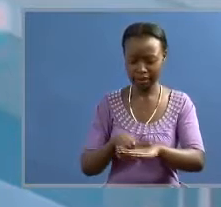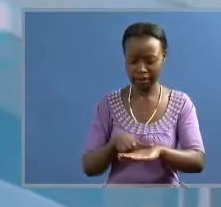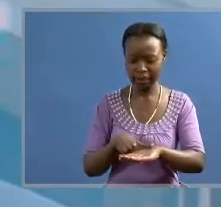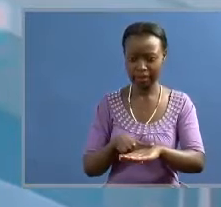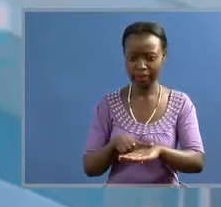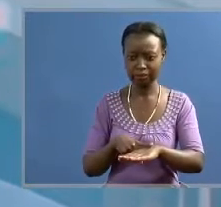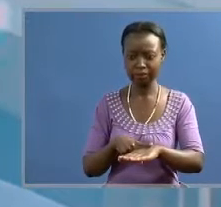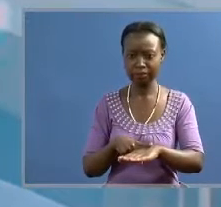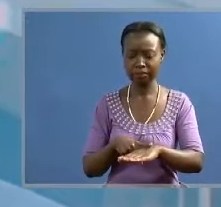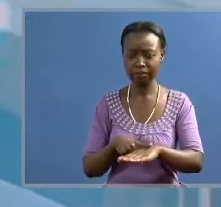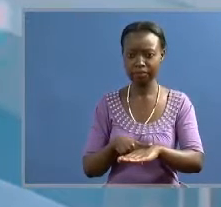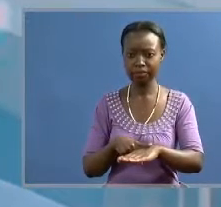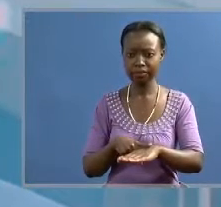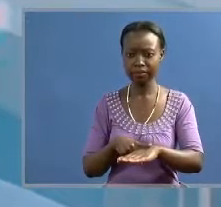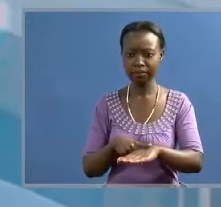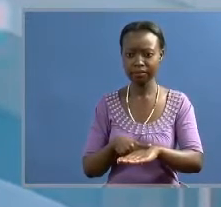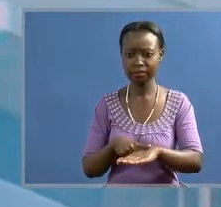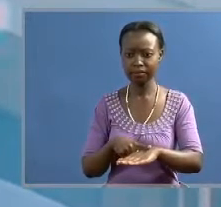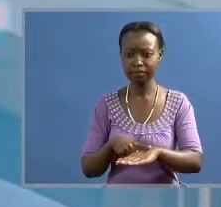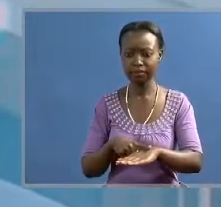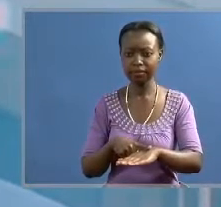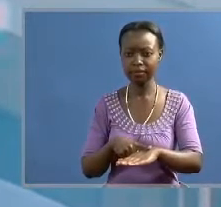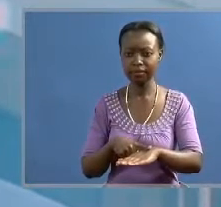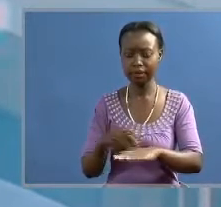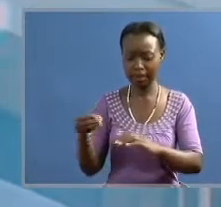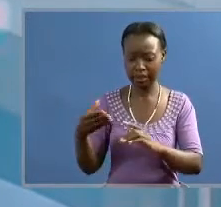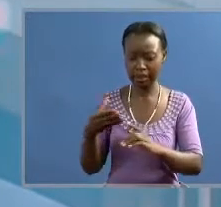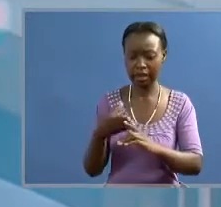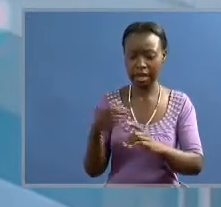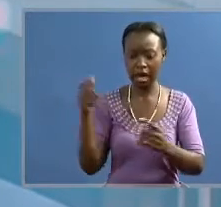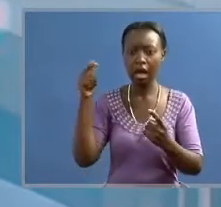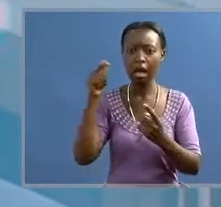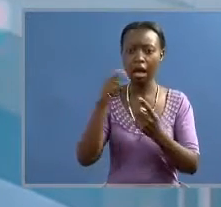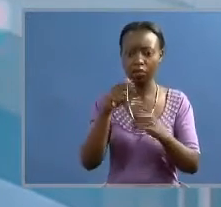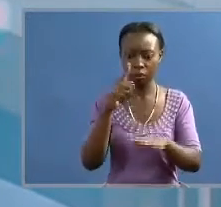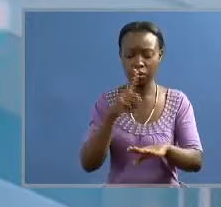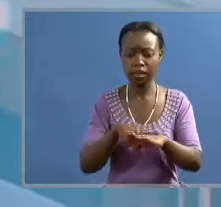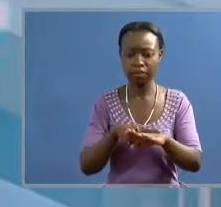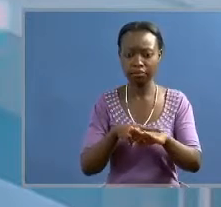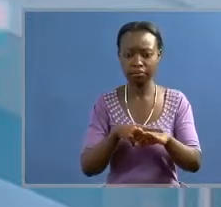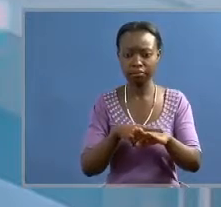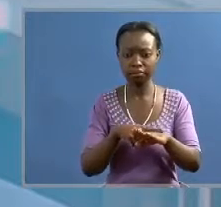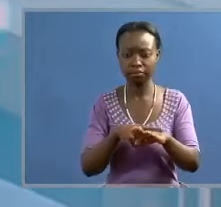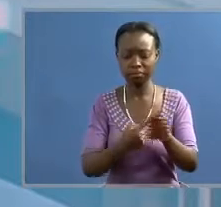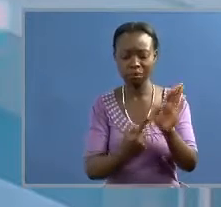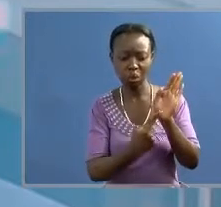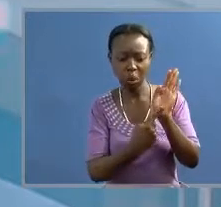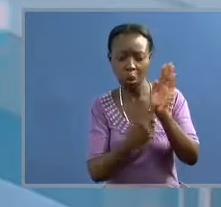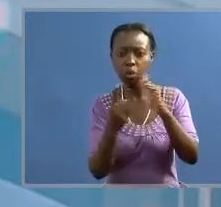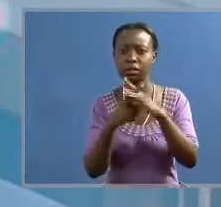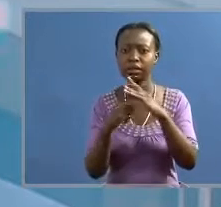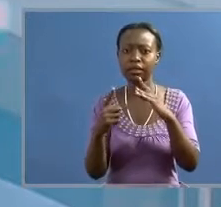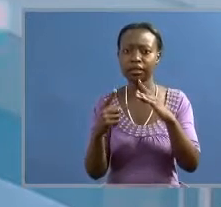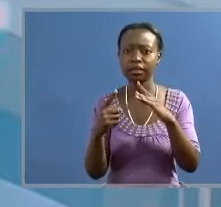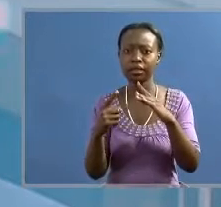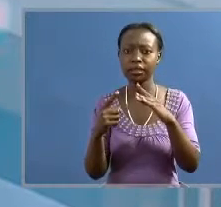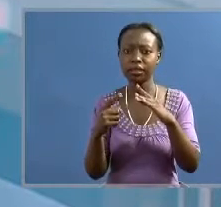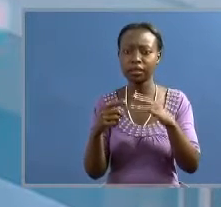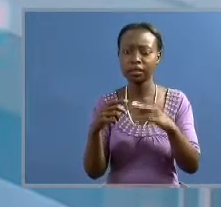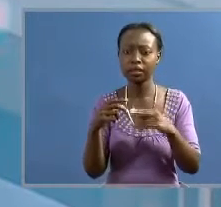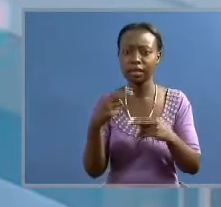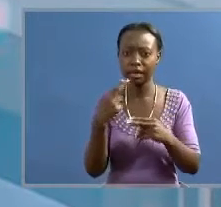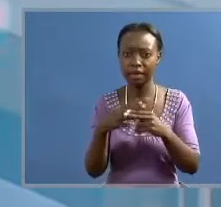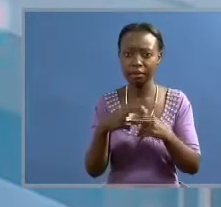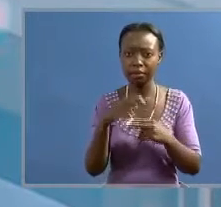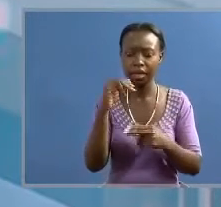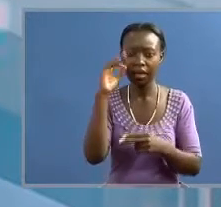exposure to the time that symptoms begin to appear, we technically call it the incubation period.